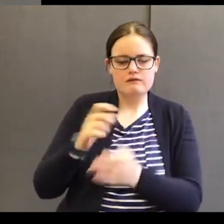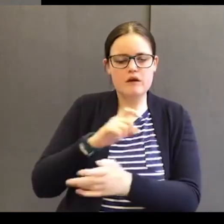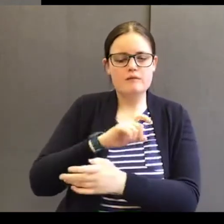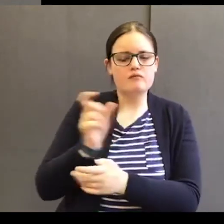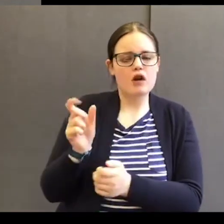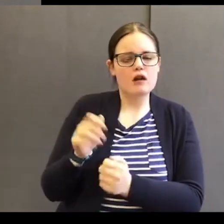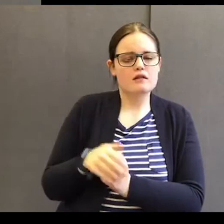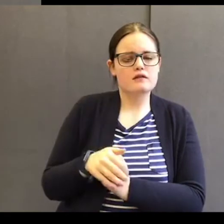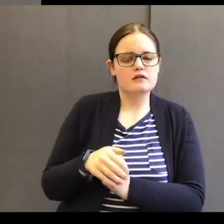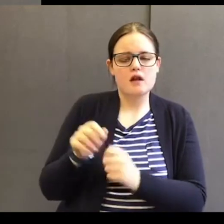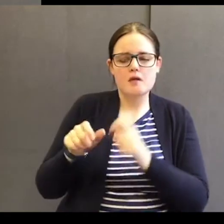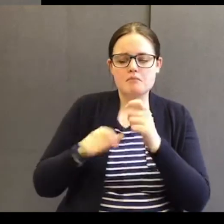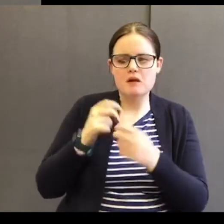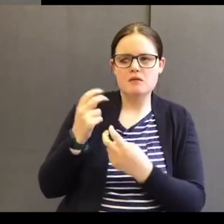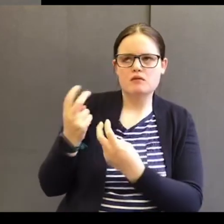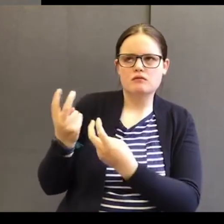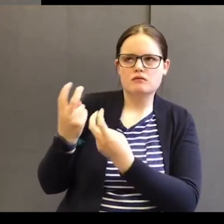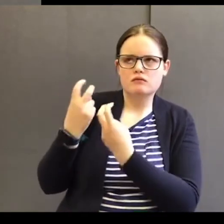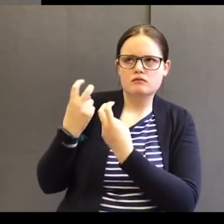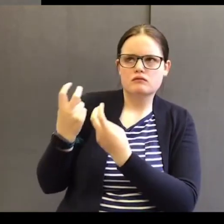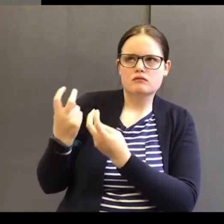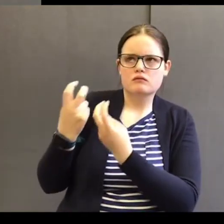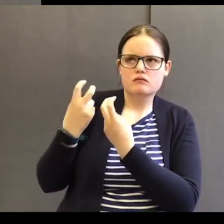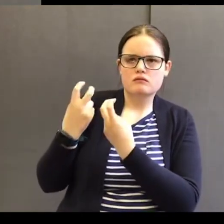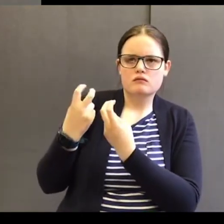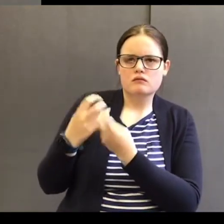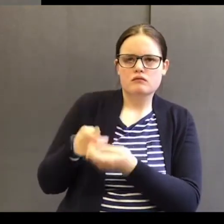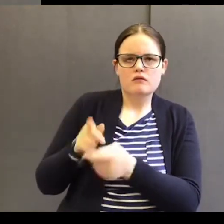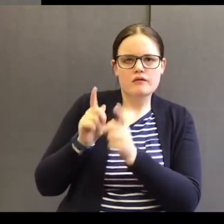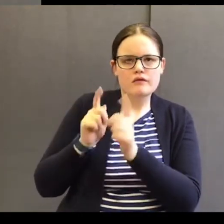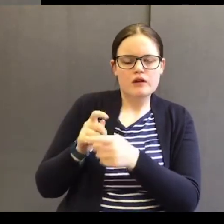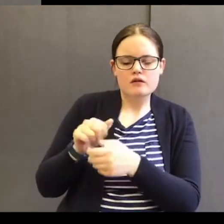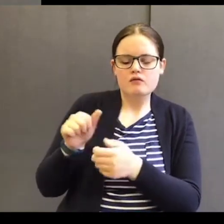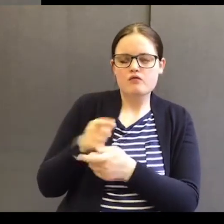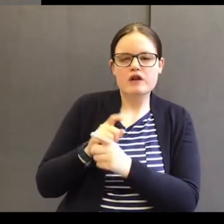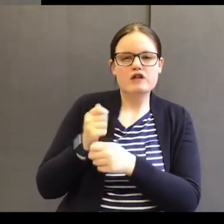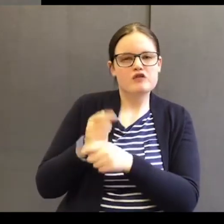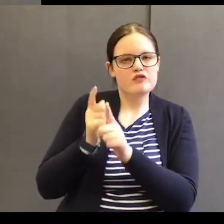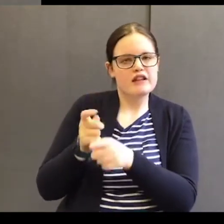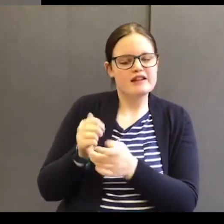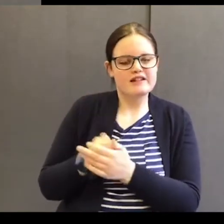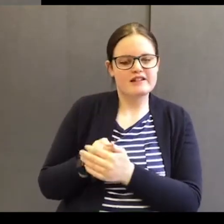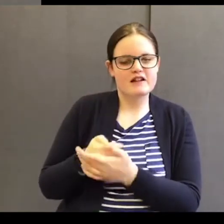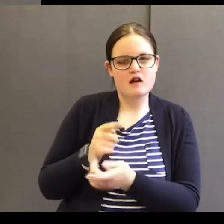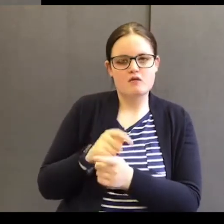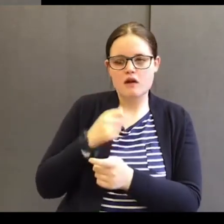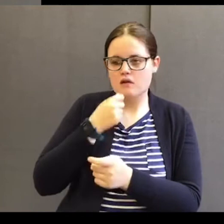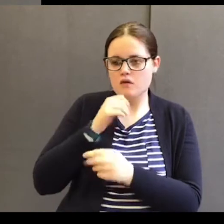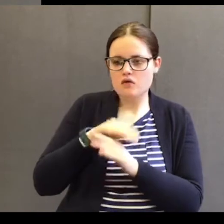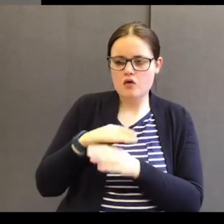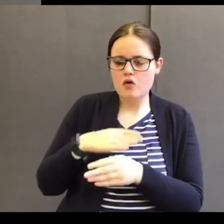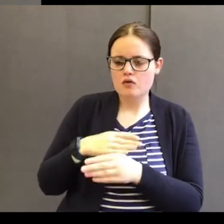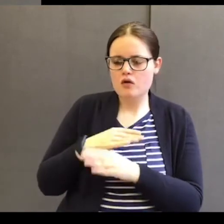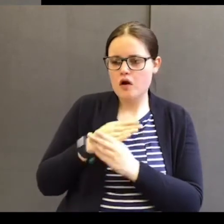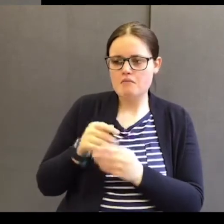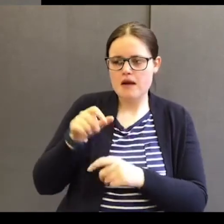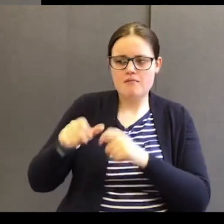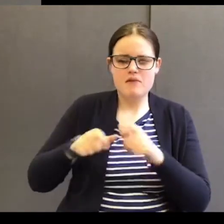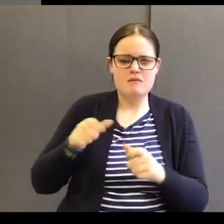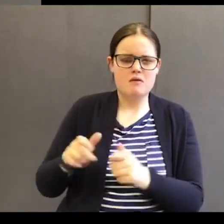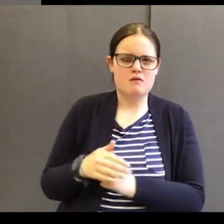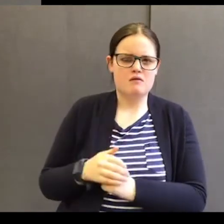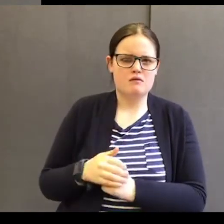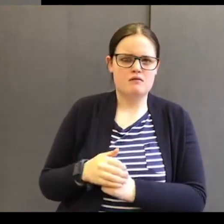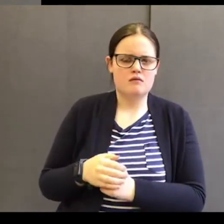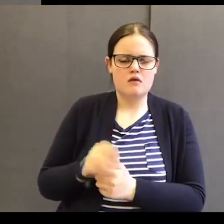he raised up Christ and people heard it. Well, that's what we do. We would